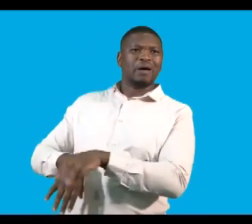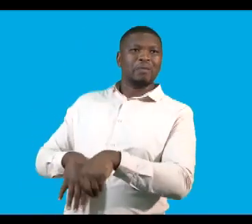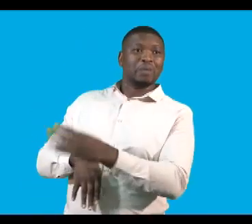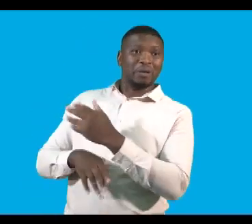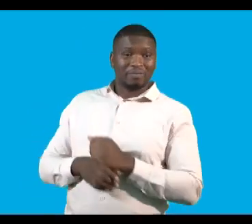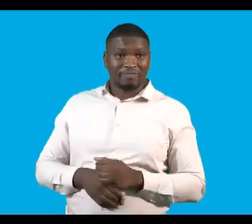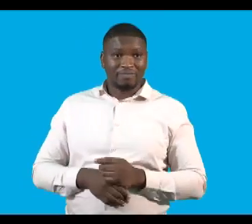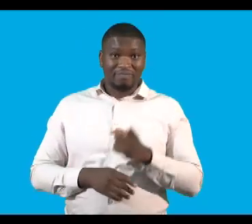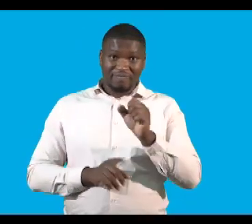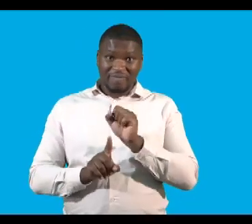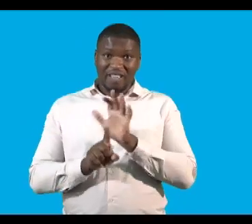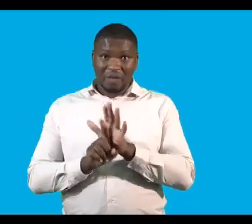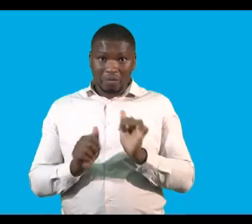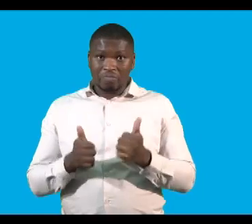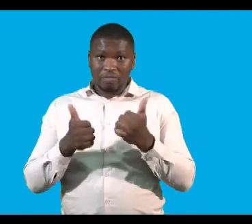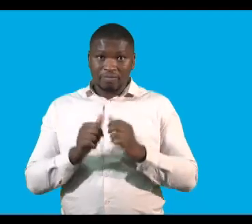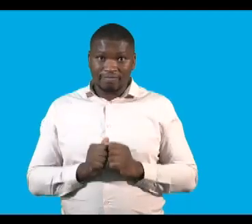this effective?